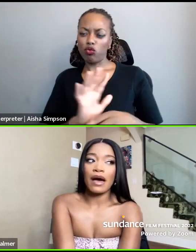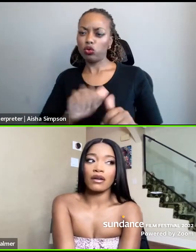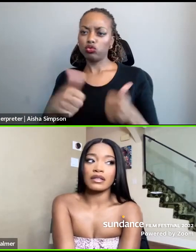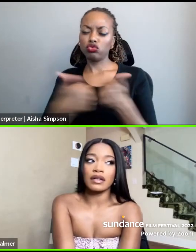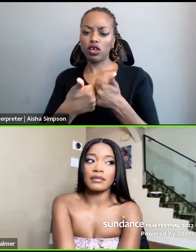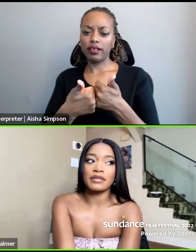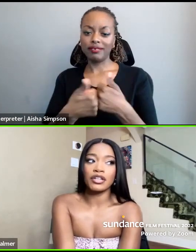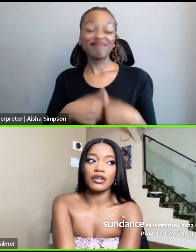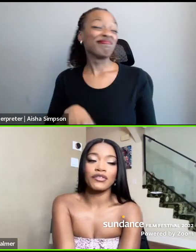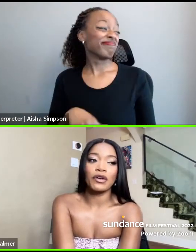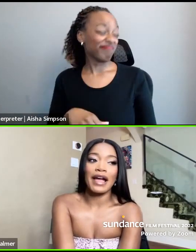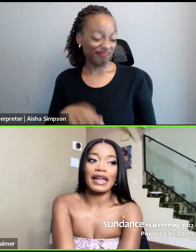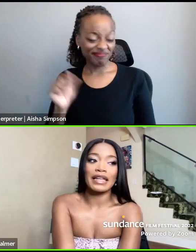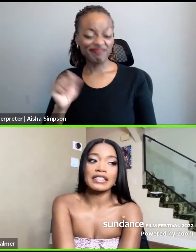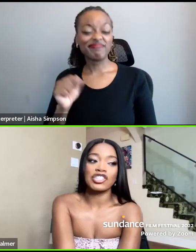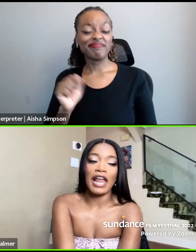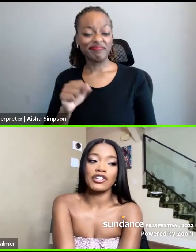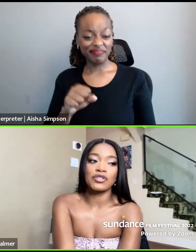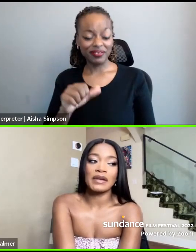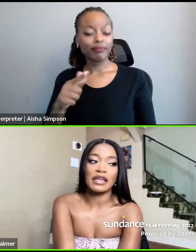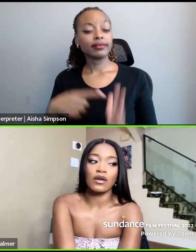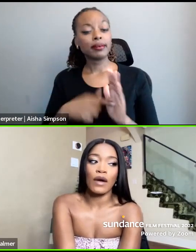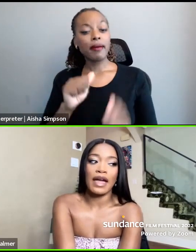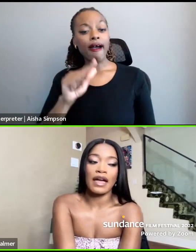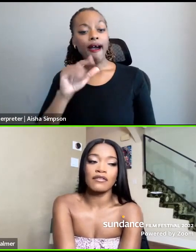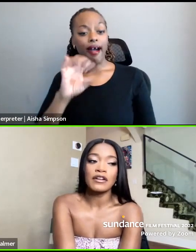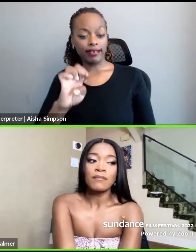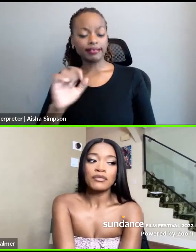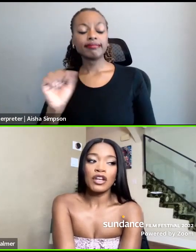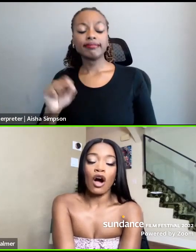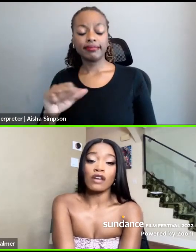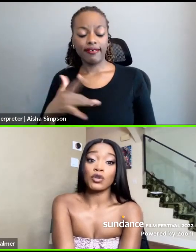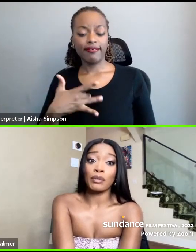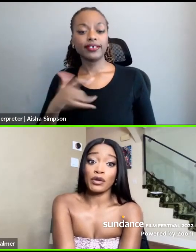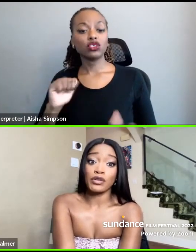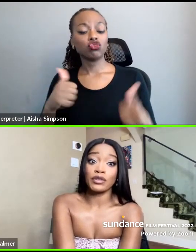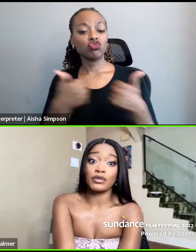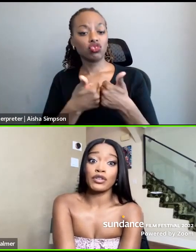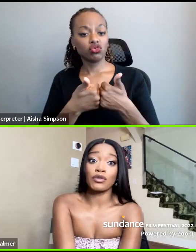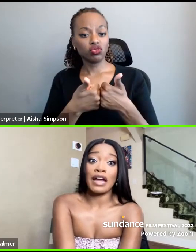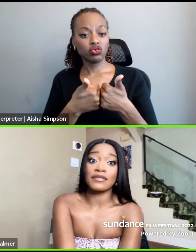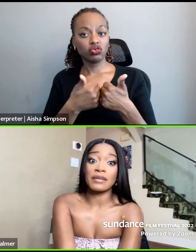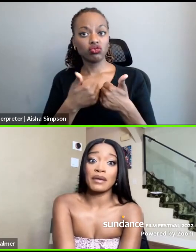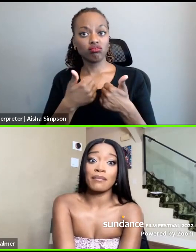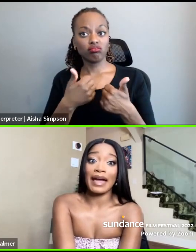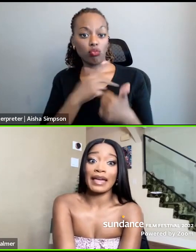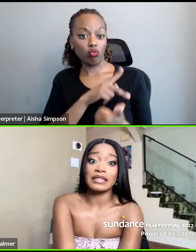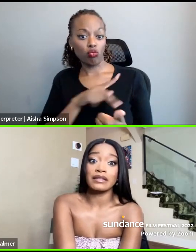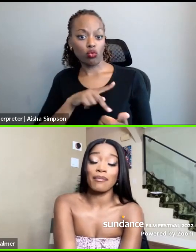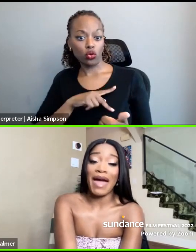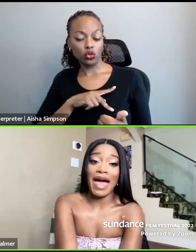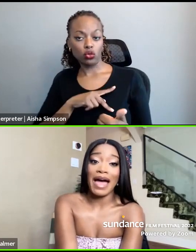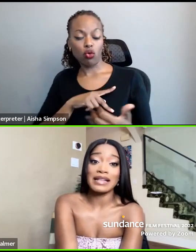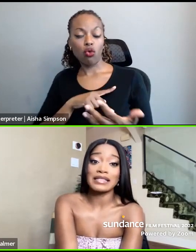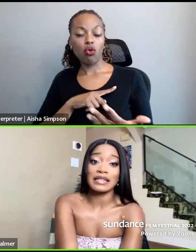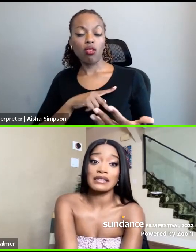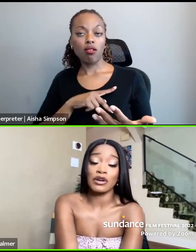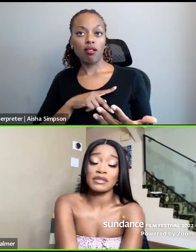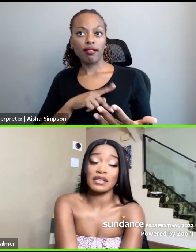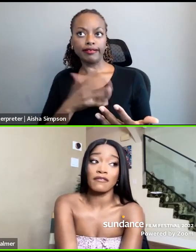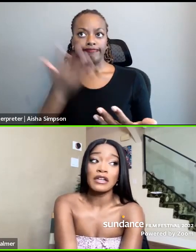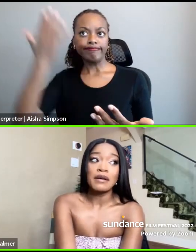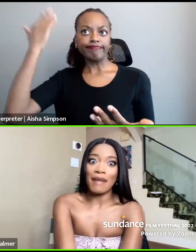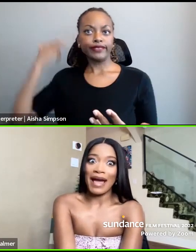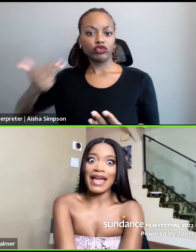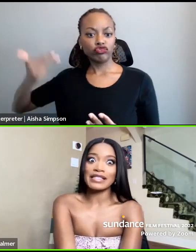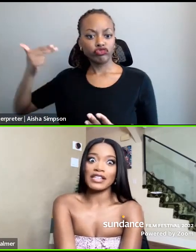think about the material for Alice, it challenged me in a way of, also personal, kind of dipping back into the past in